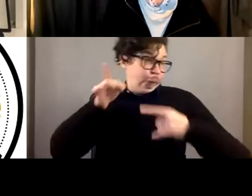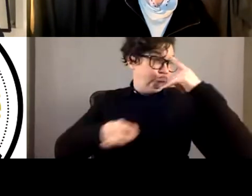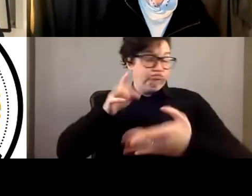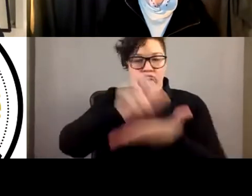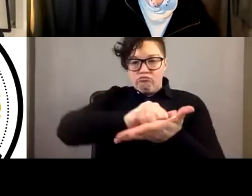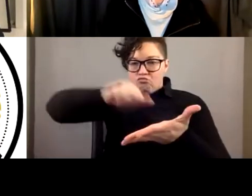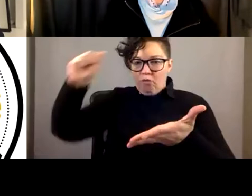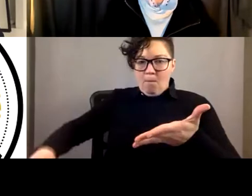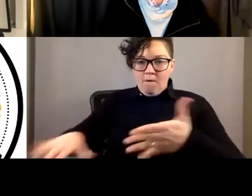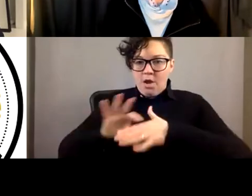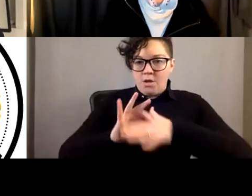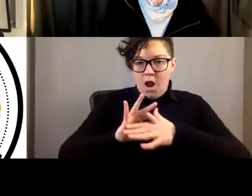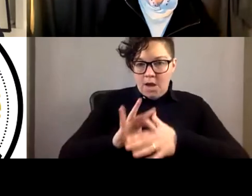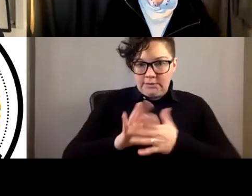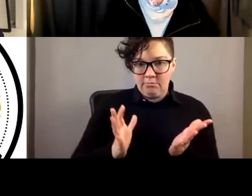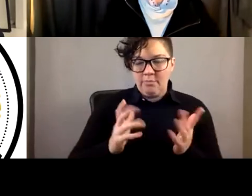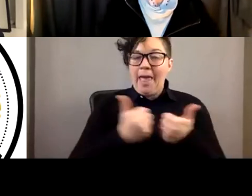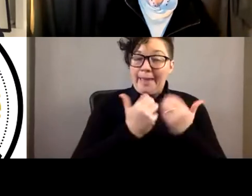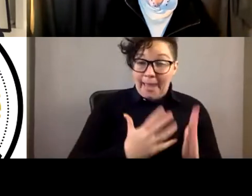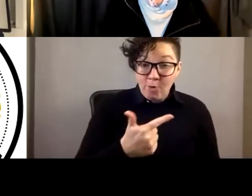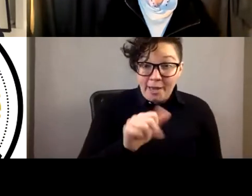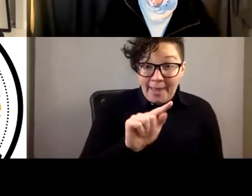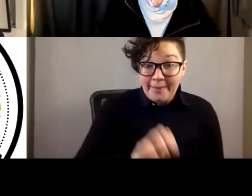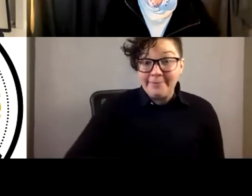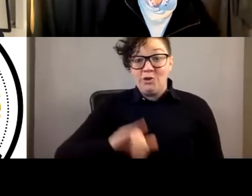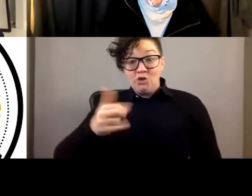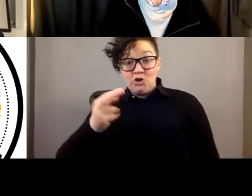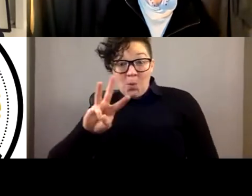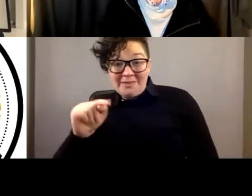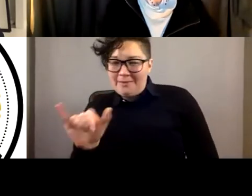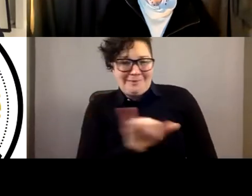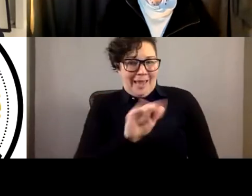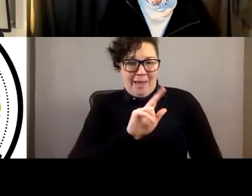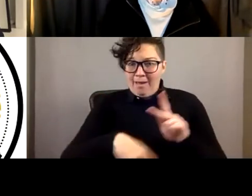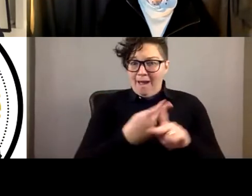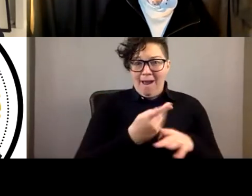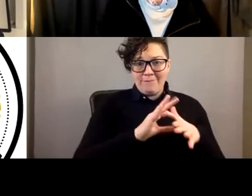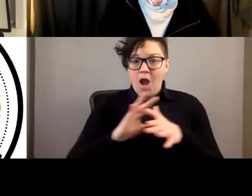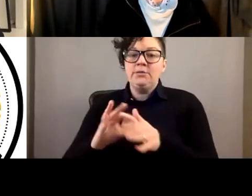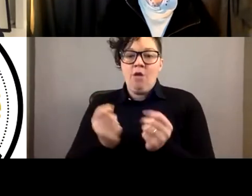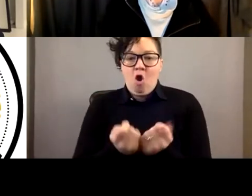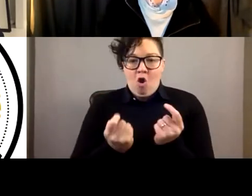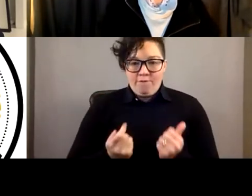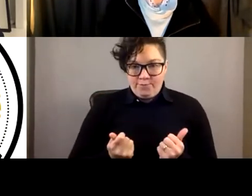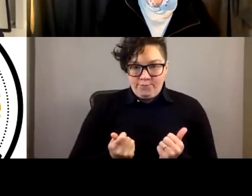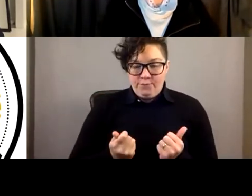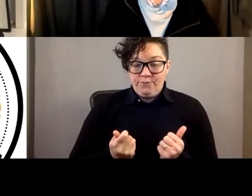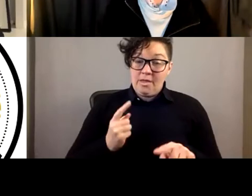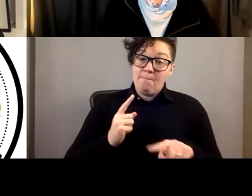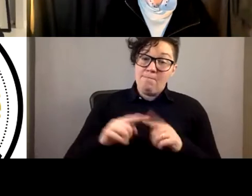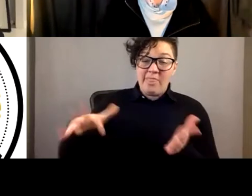6th. The work is, of course, far from done. And in my opinion, a regulatory framework for social media companies is long